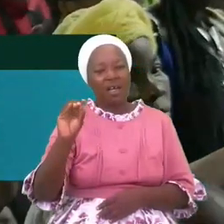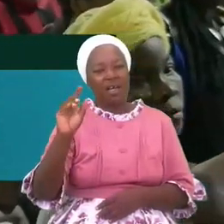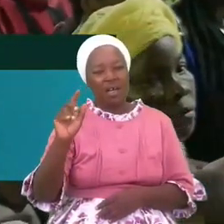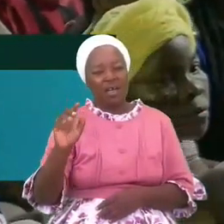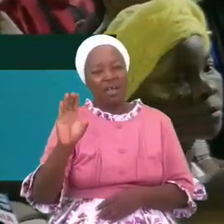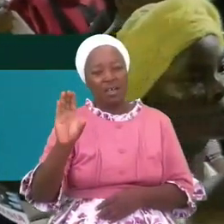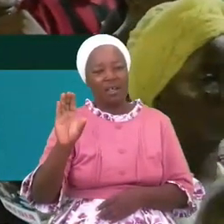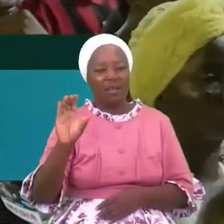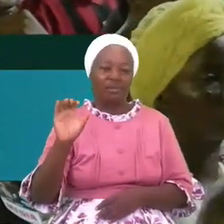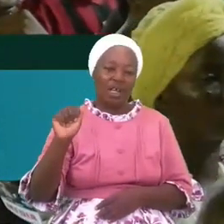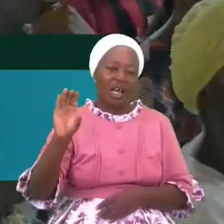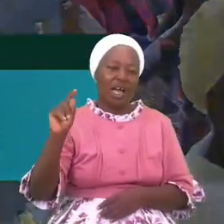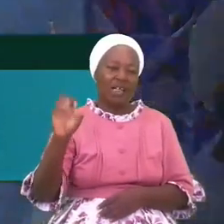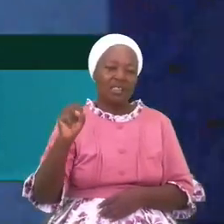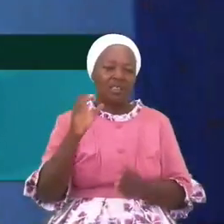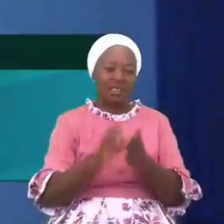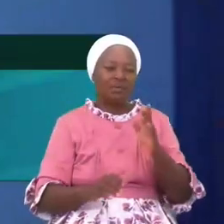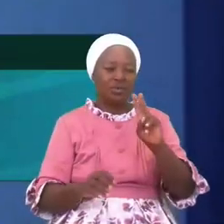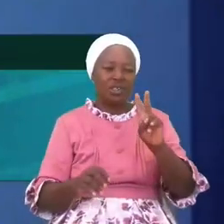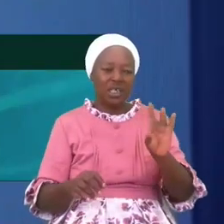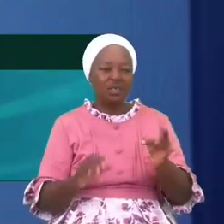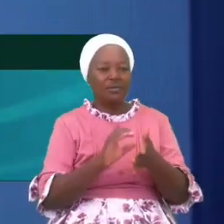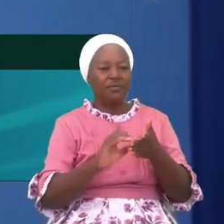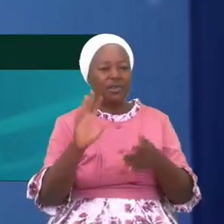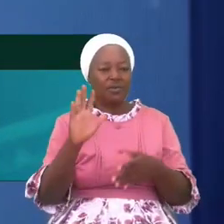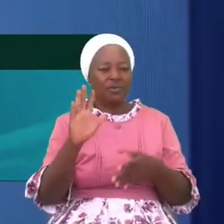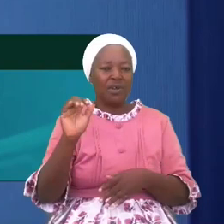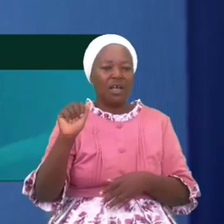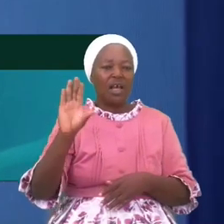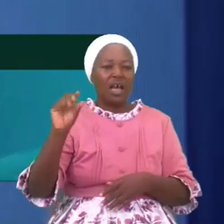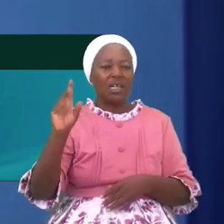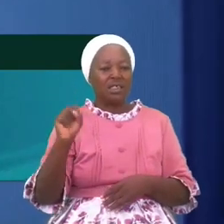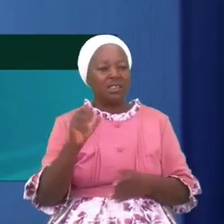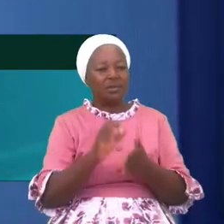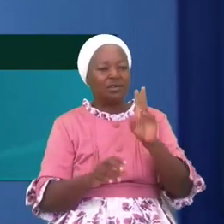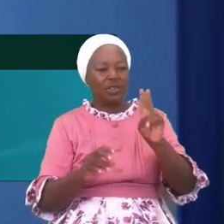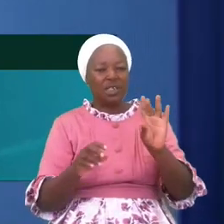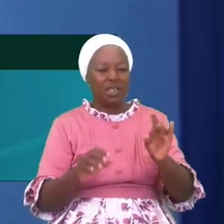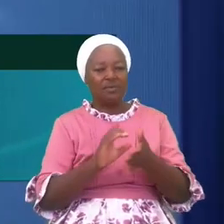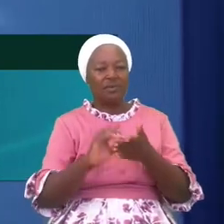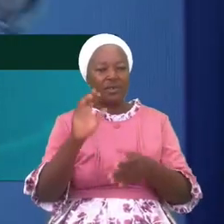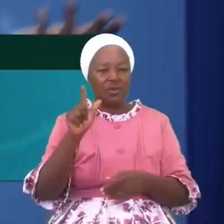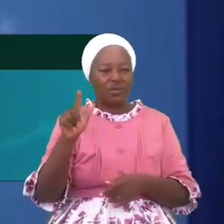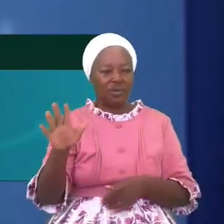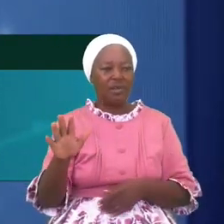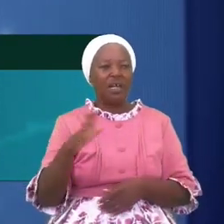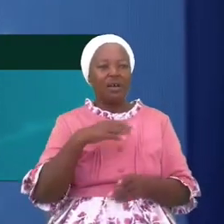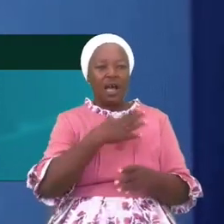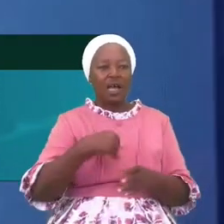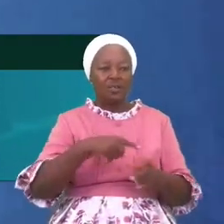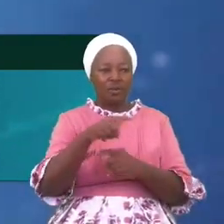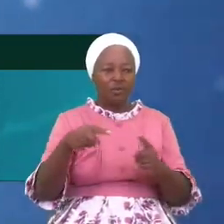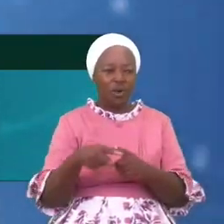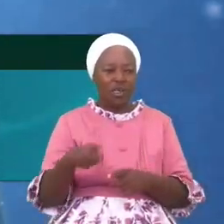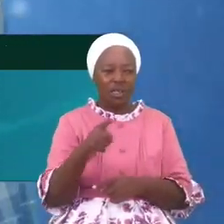25, look at this. It says, when they agreed not among themselves, they departed. When